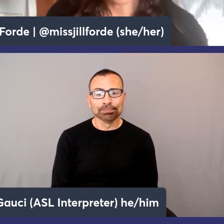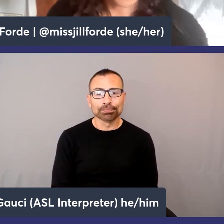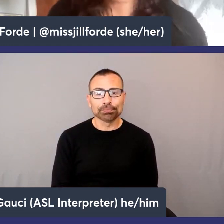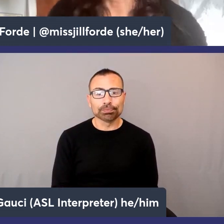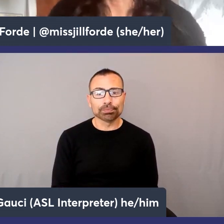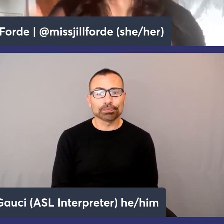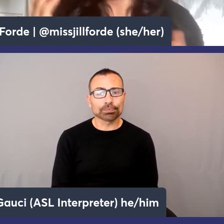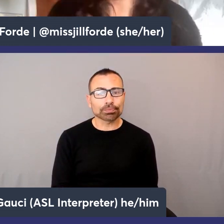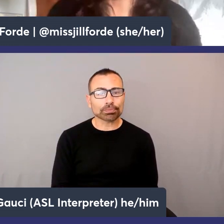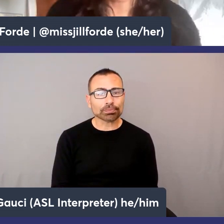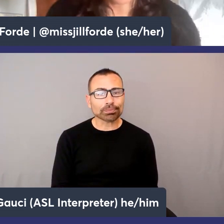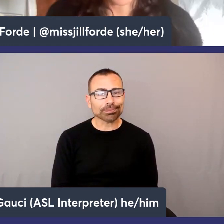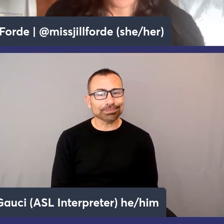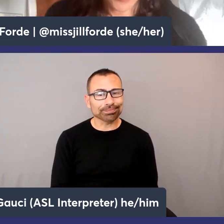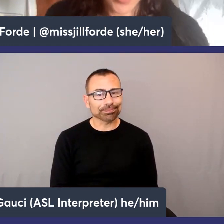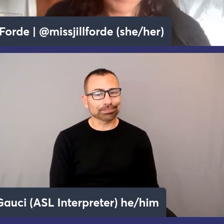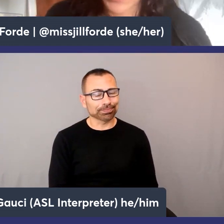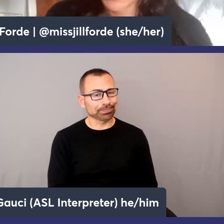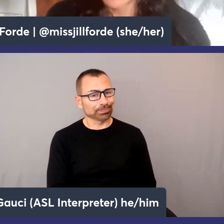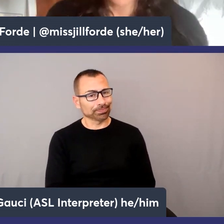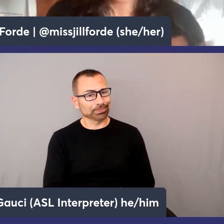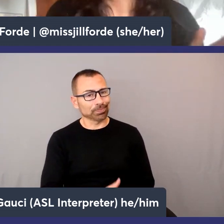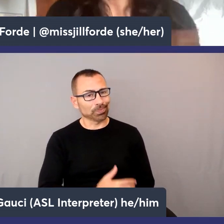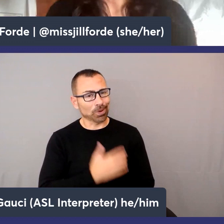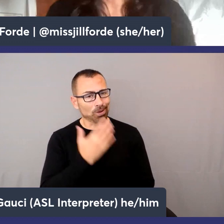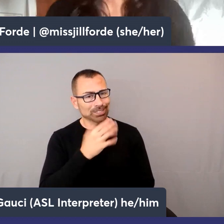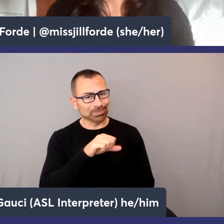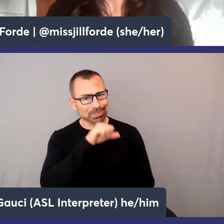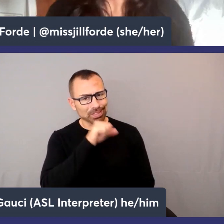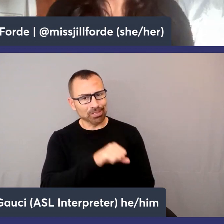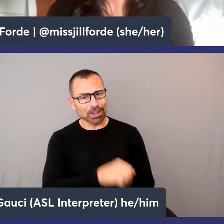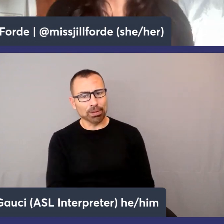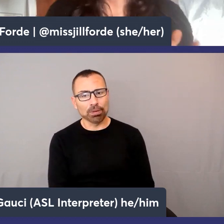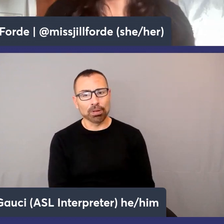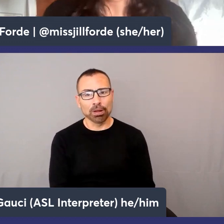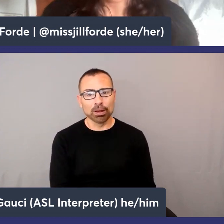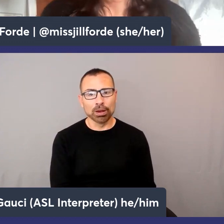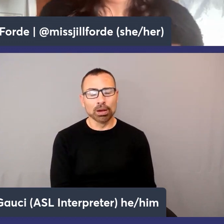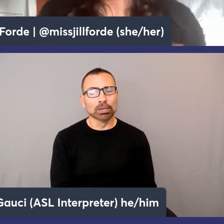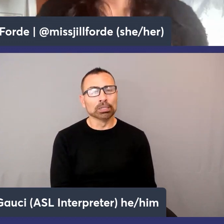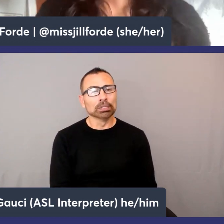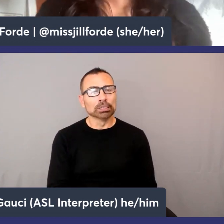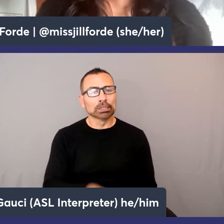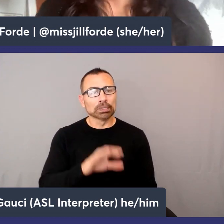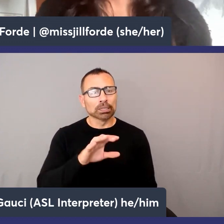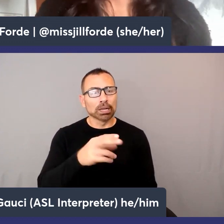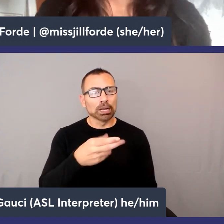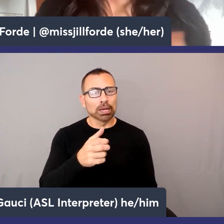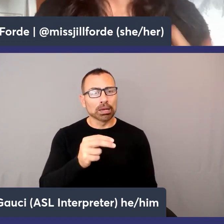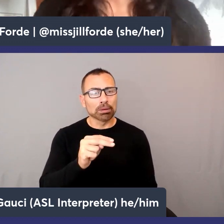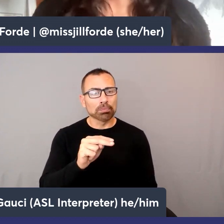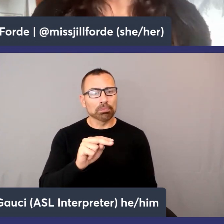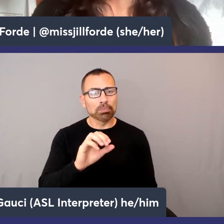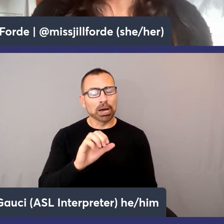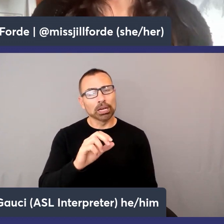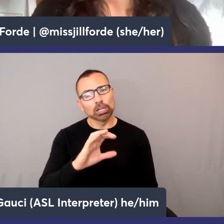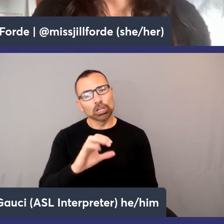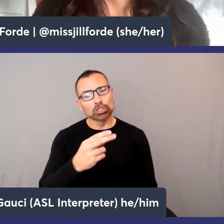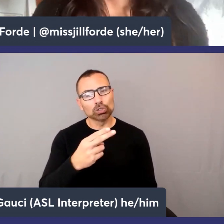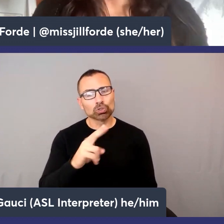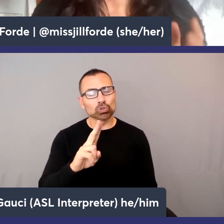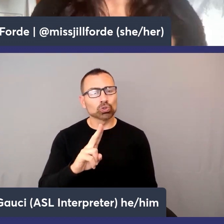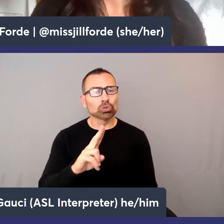Yeah, Awesome. I absolutely love that. So Himanshu, I mean, where can people go to really learn